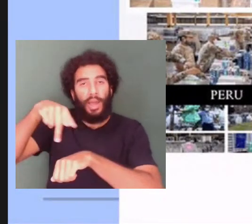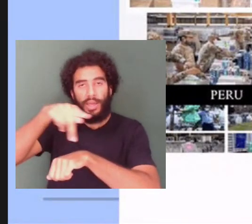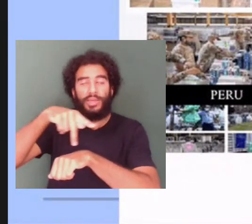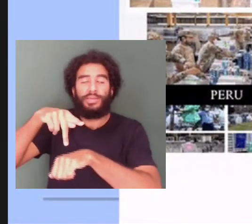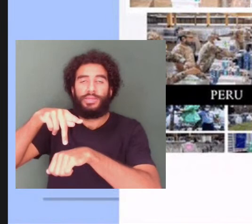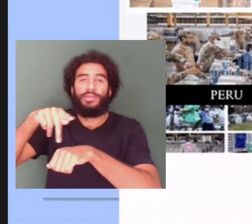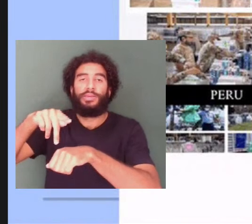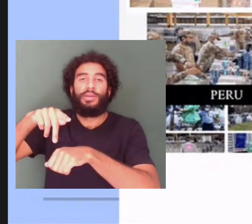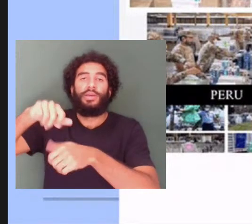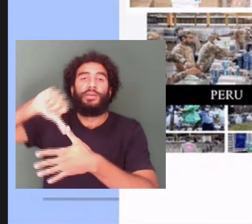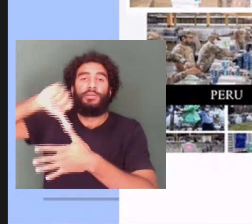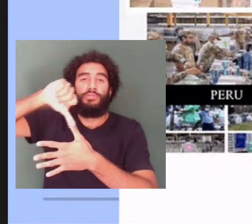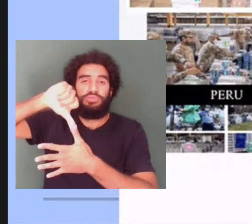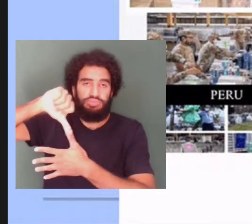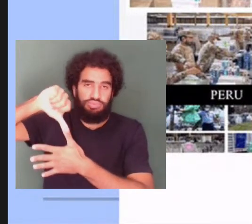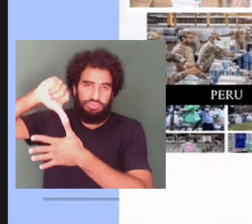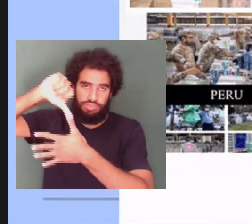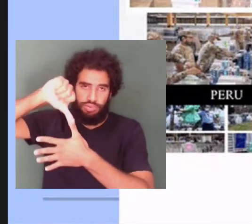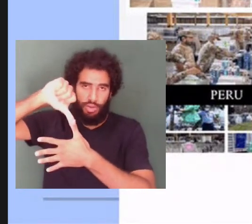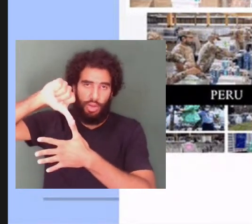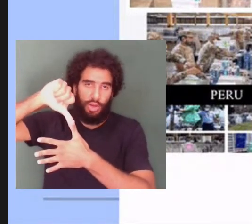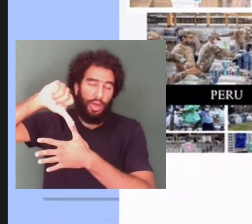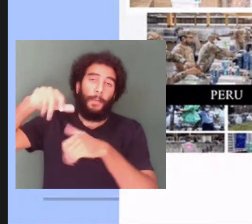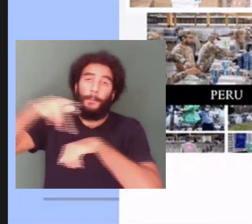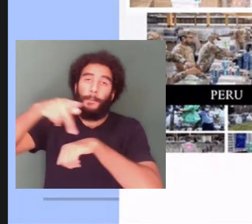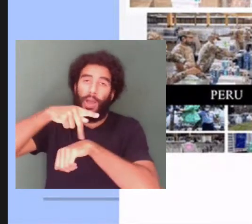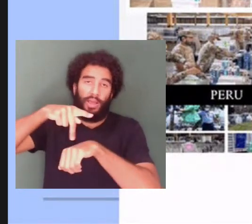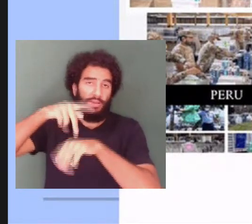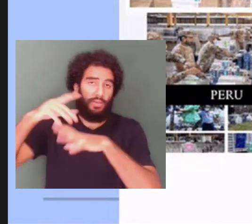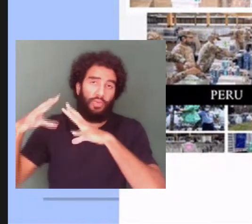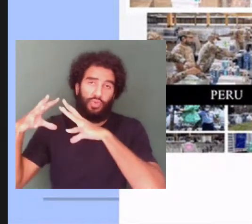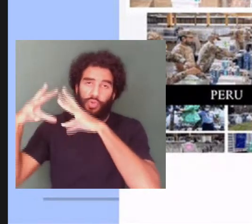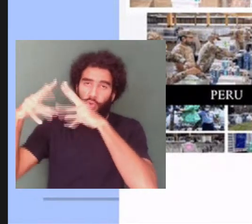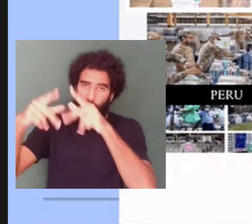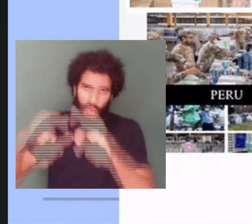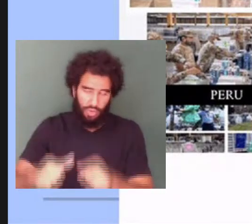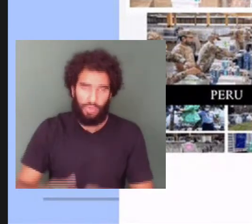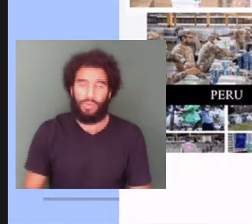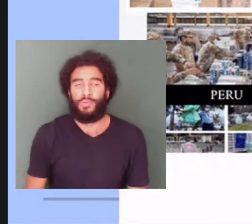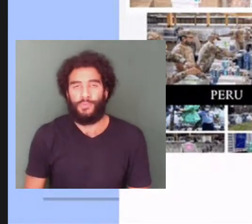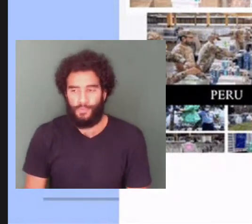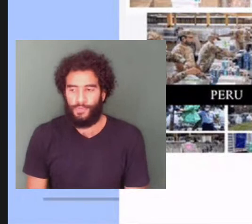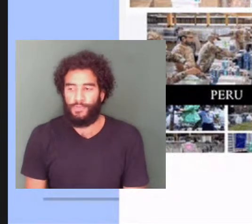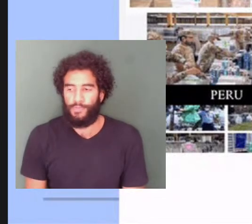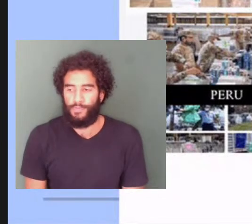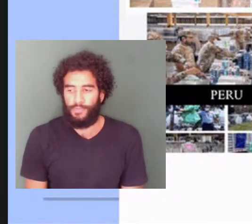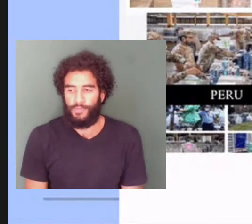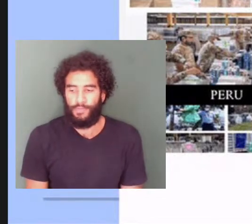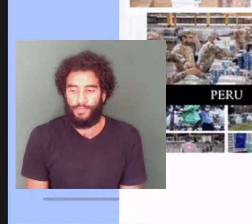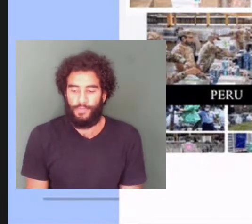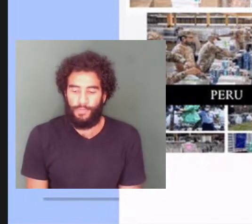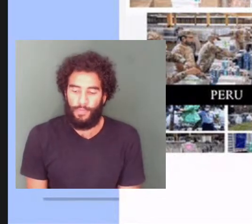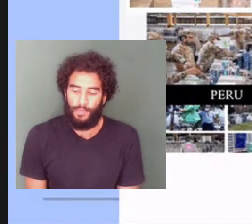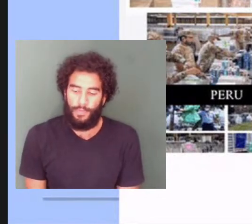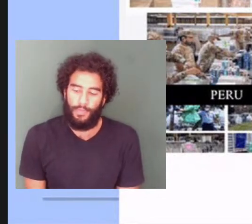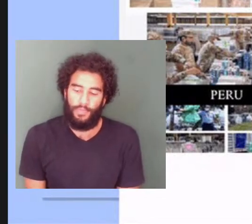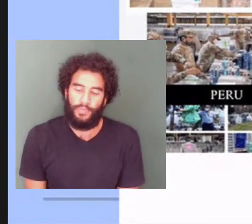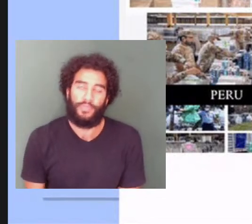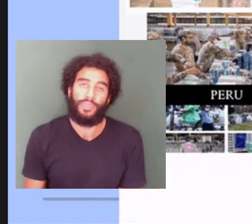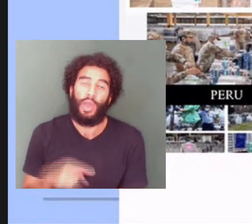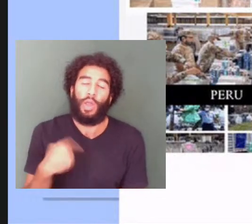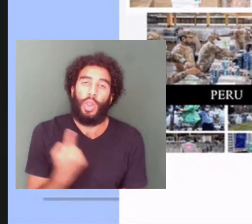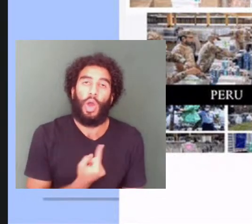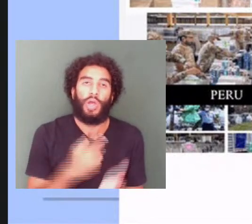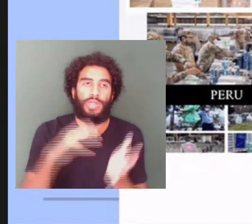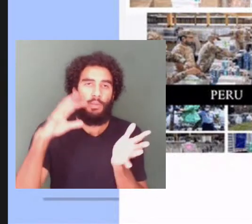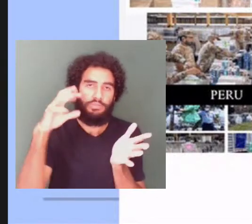in some South American countries, basically all South American countries. And we registered how this same